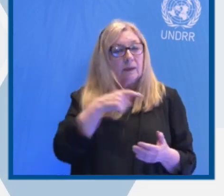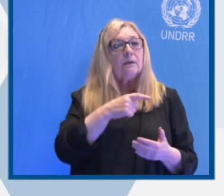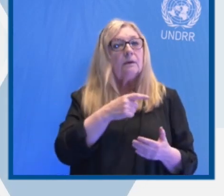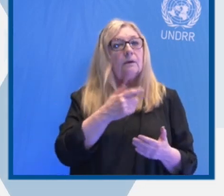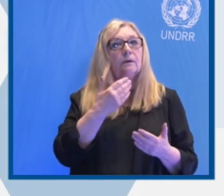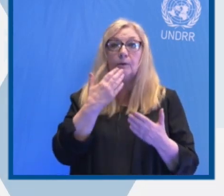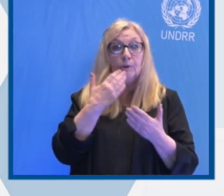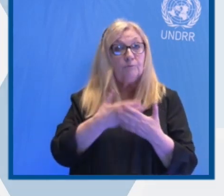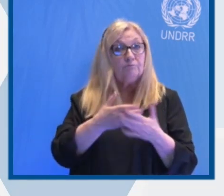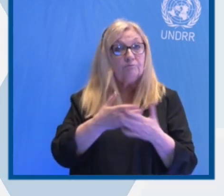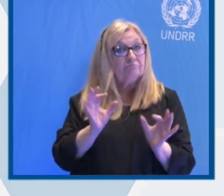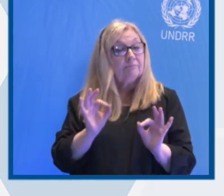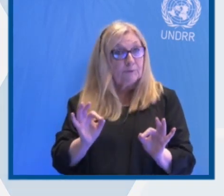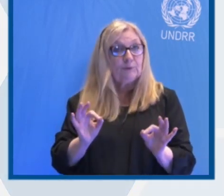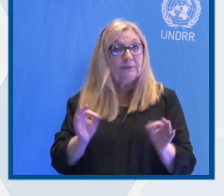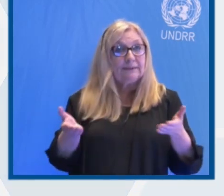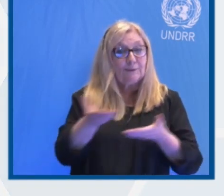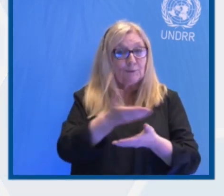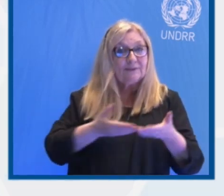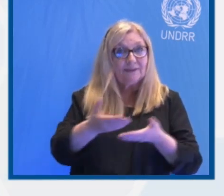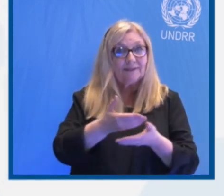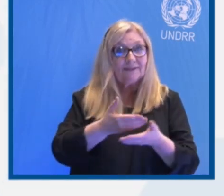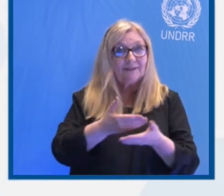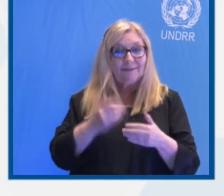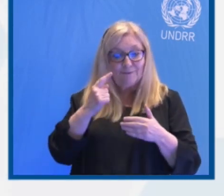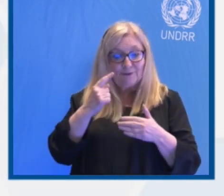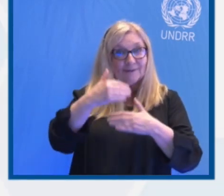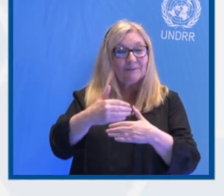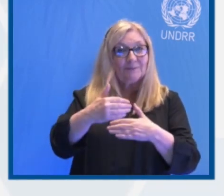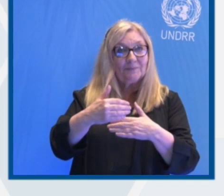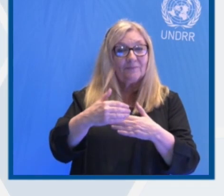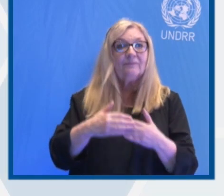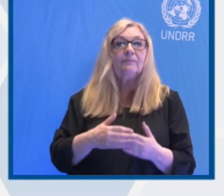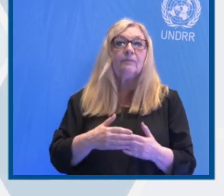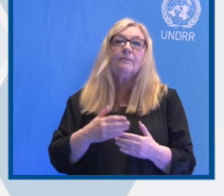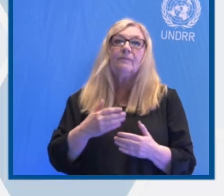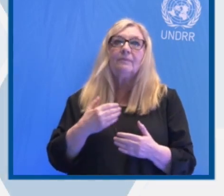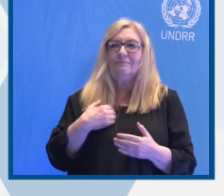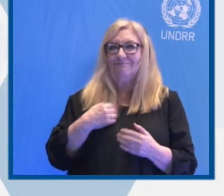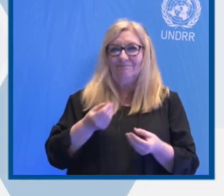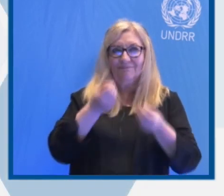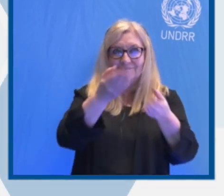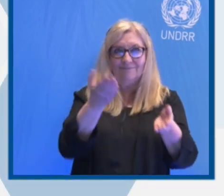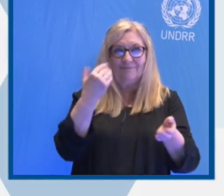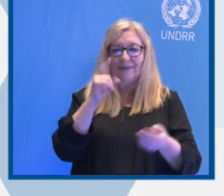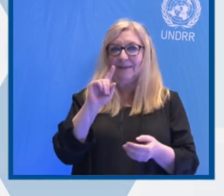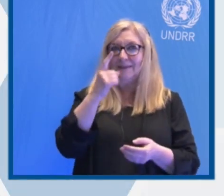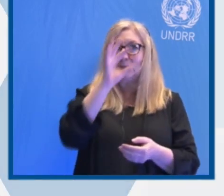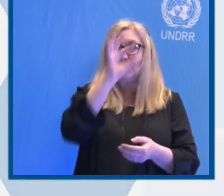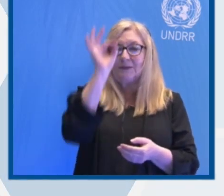good first round of discussions here. On my first question, whether the world has done